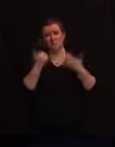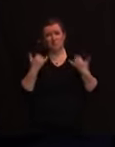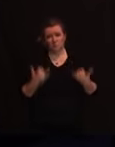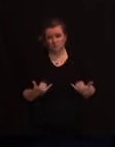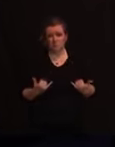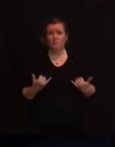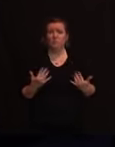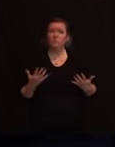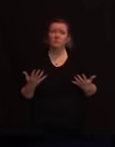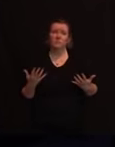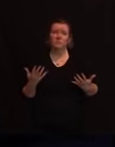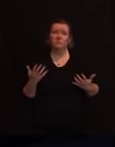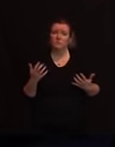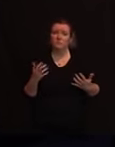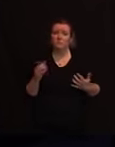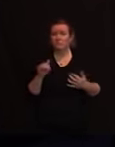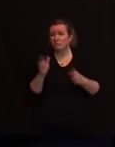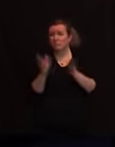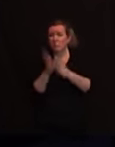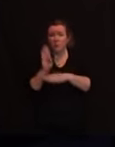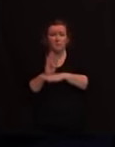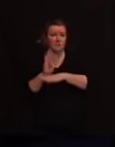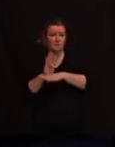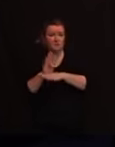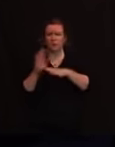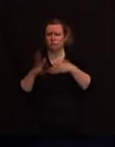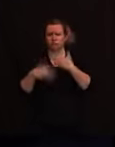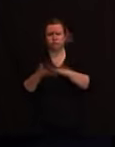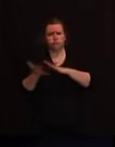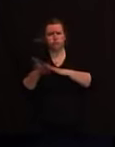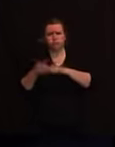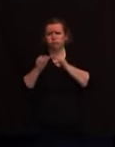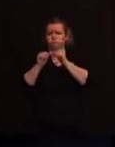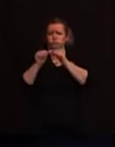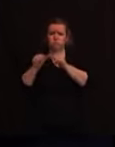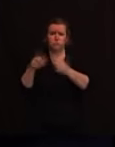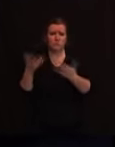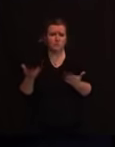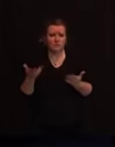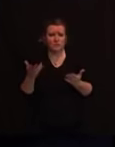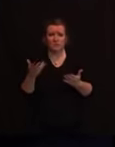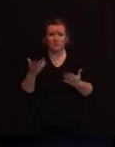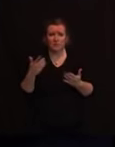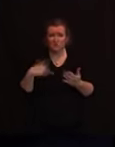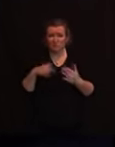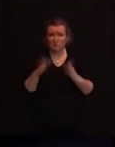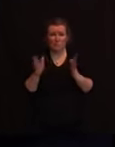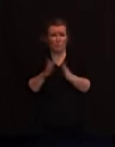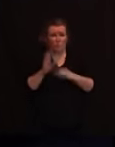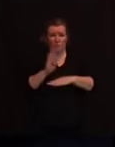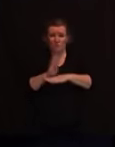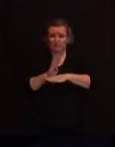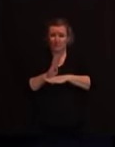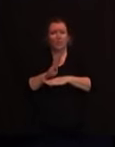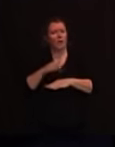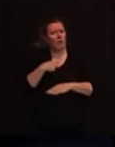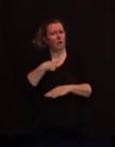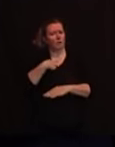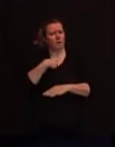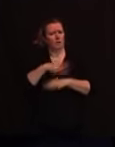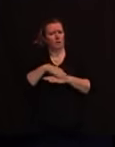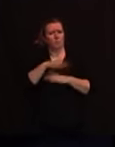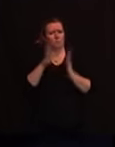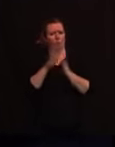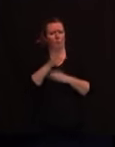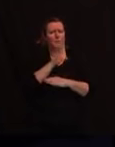small businesses can stay afloat. I'm on the Small Business Committee. I'm the only member of Congress on the Small Business Committee in Congress, and I've been pressing